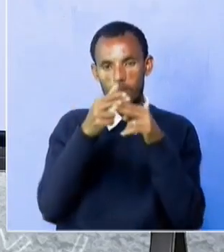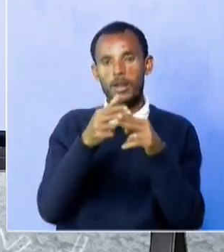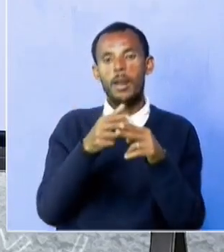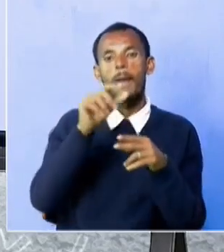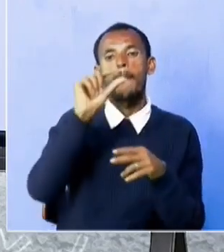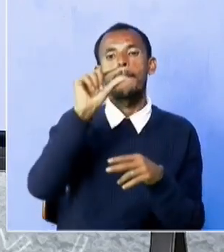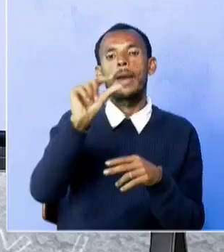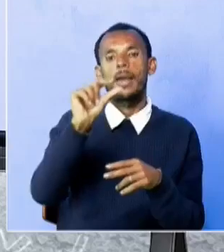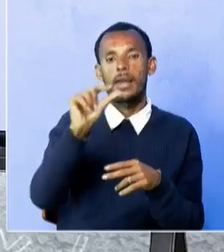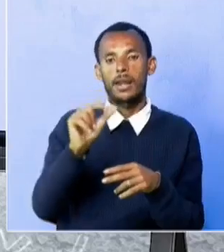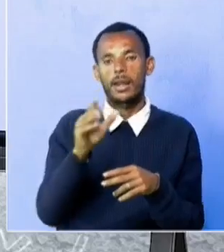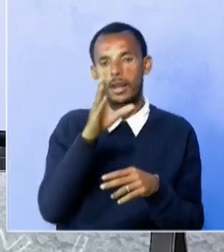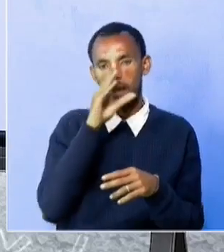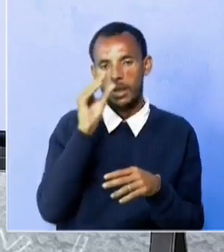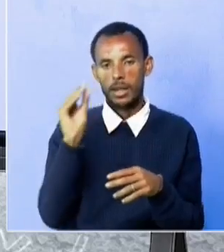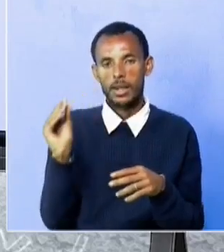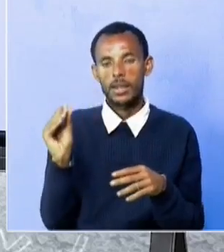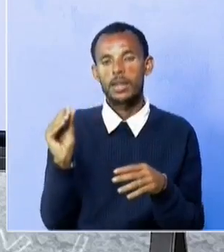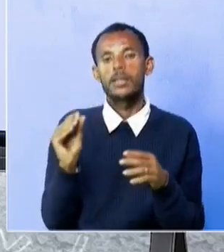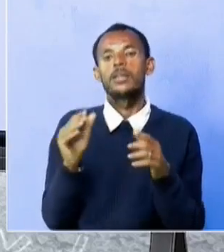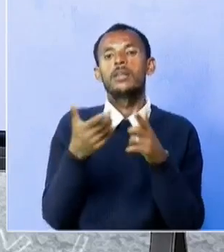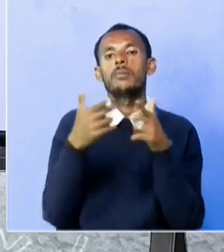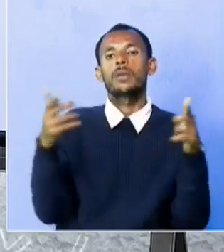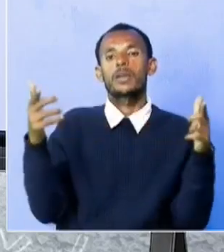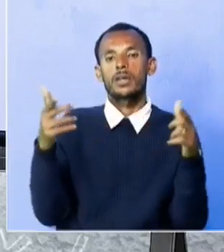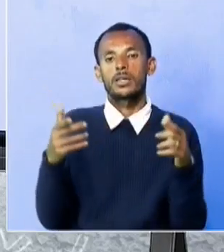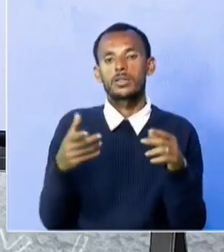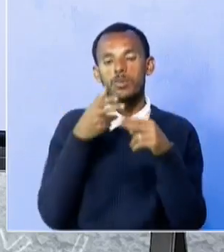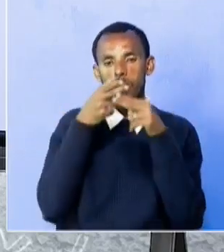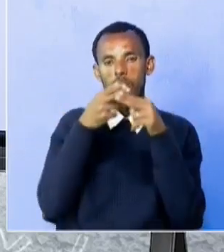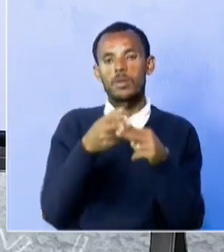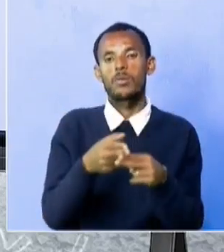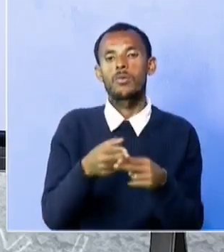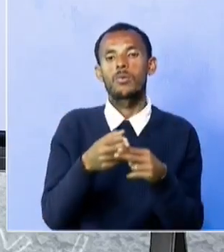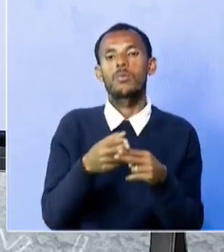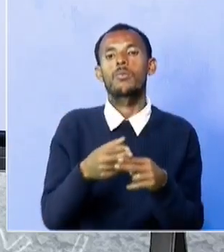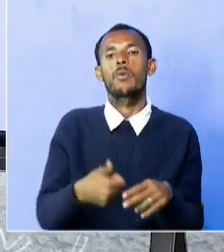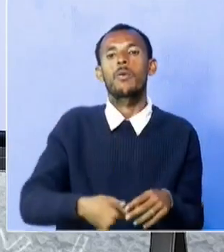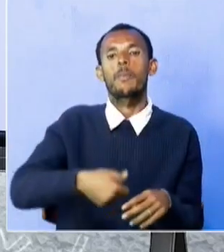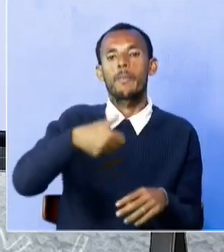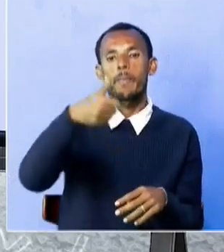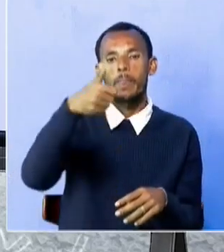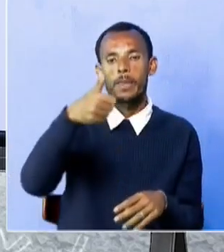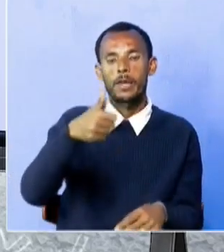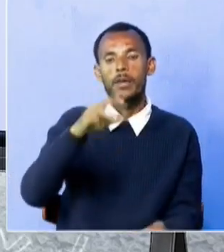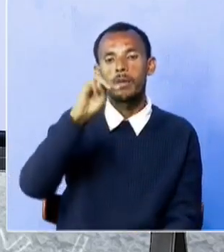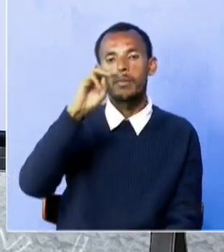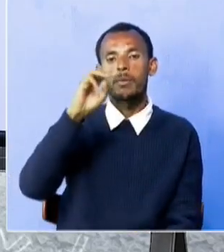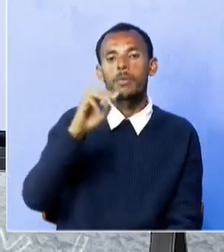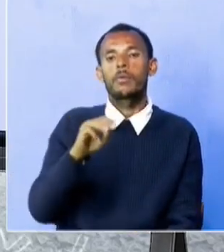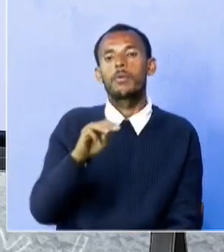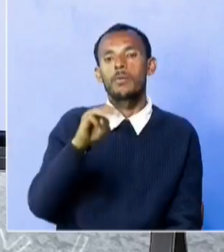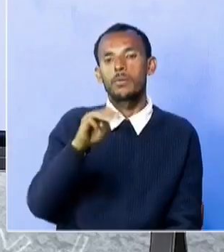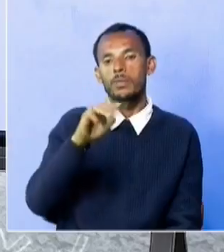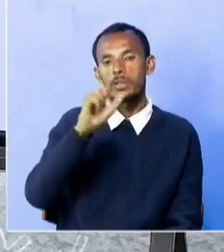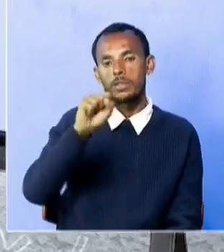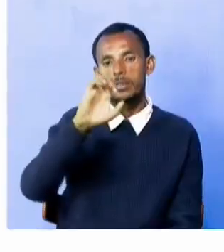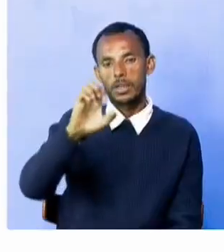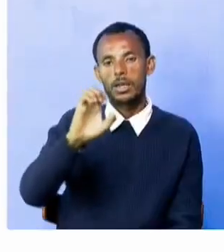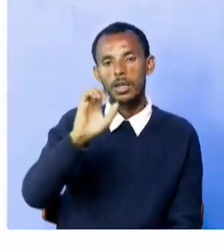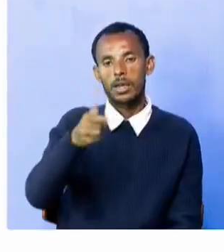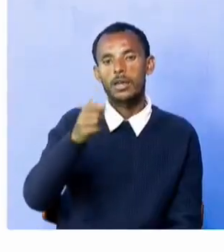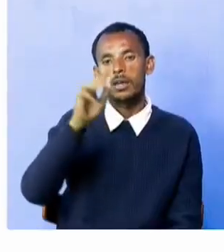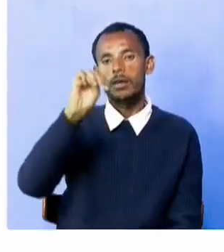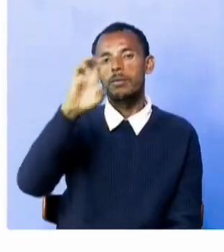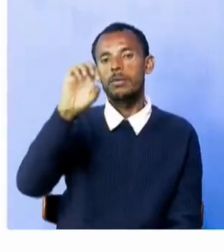as a minor segment, and the bigger region, which is considered as a major segment. So you